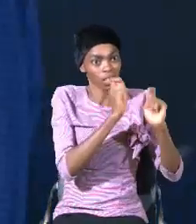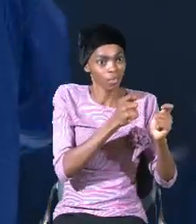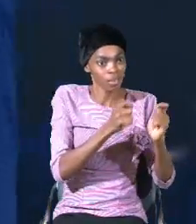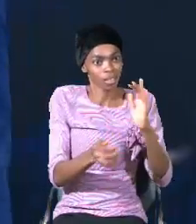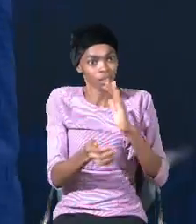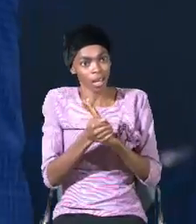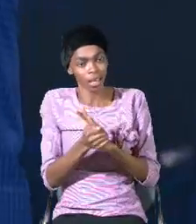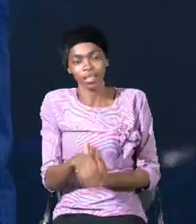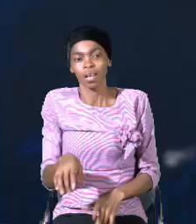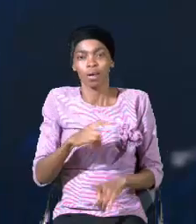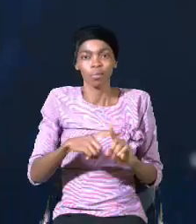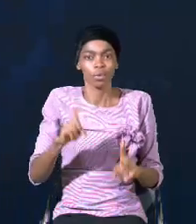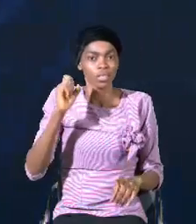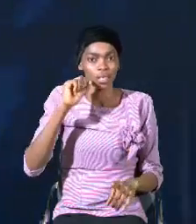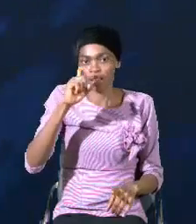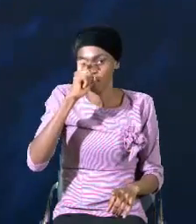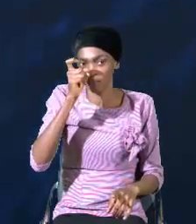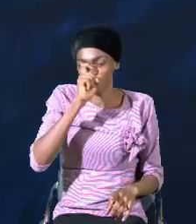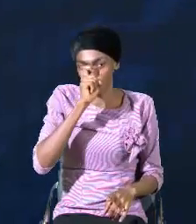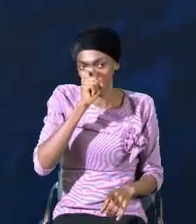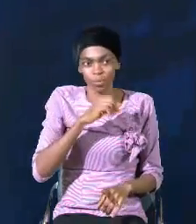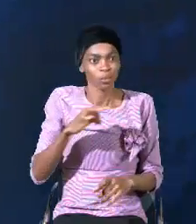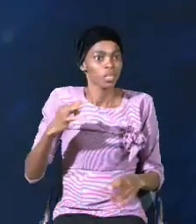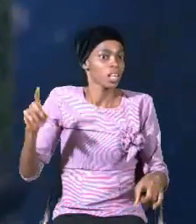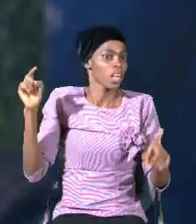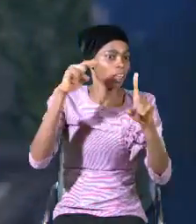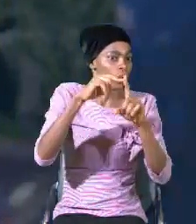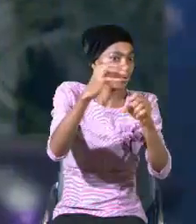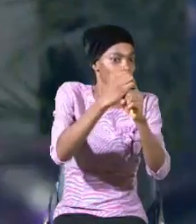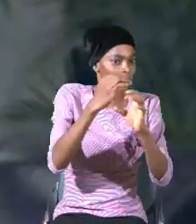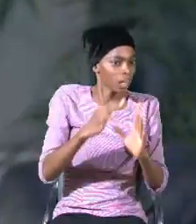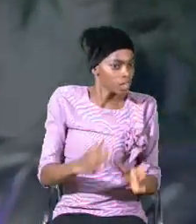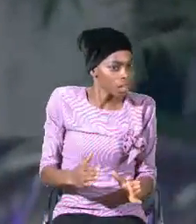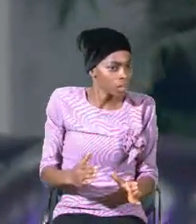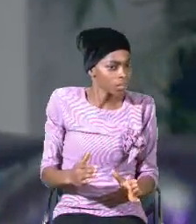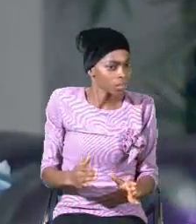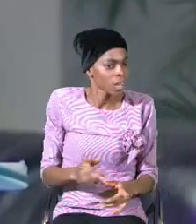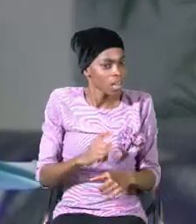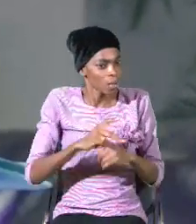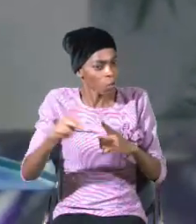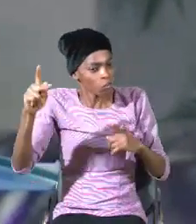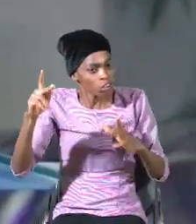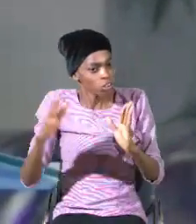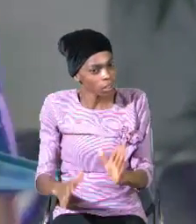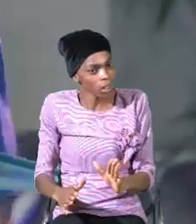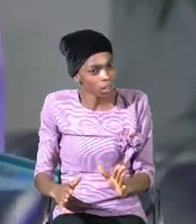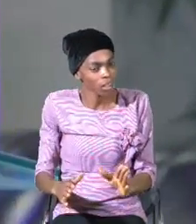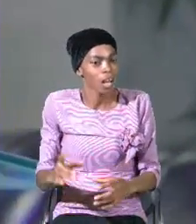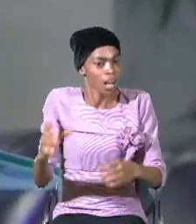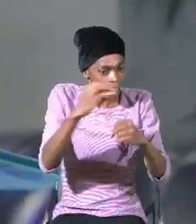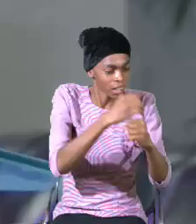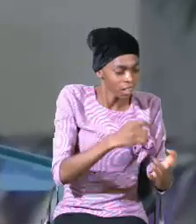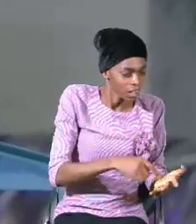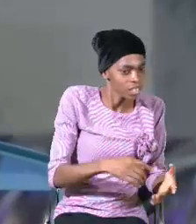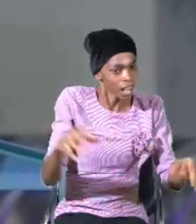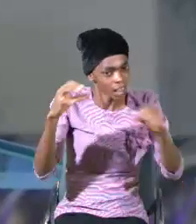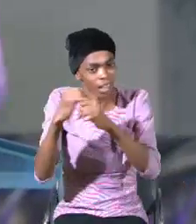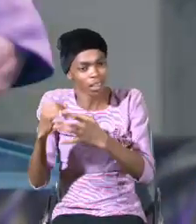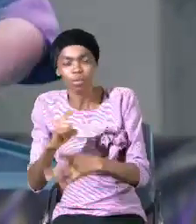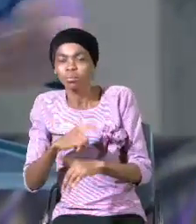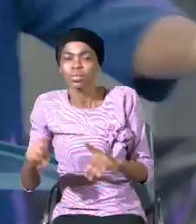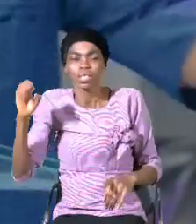a go-getter. And then anything he dreamt of, I get this, I get that, a go-getter. But he was a